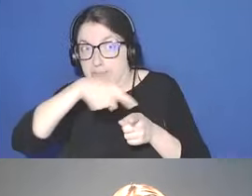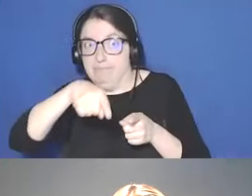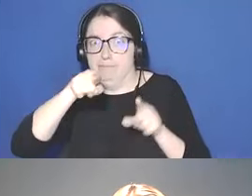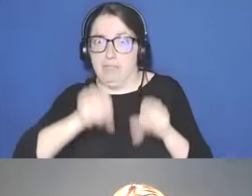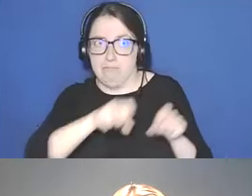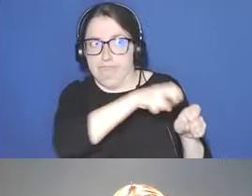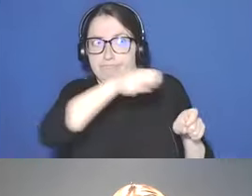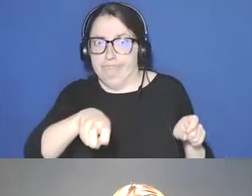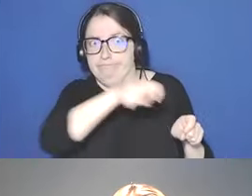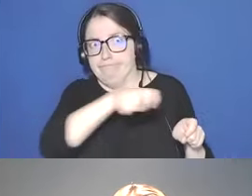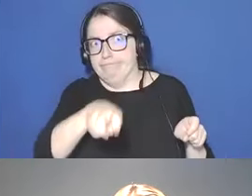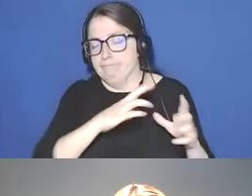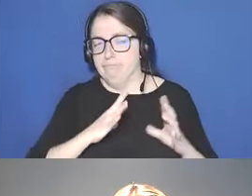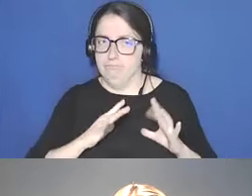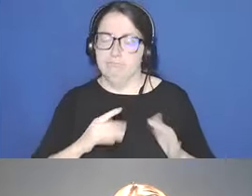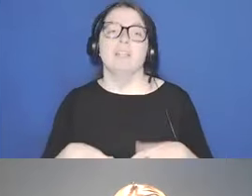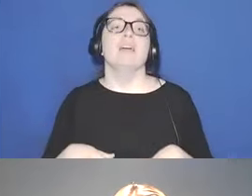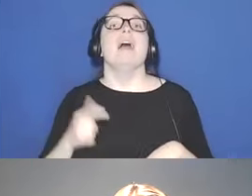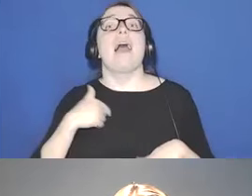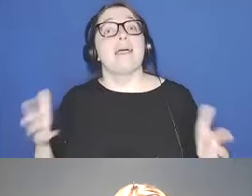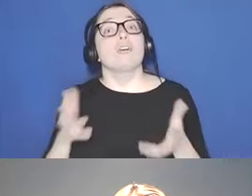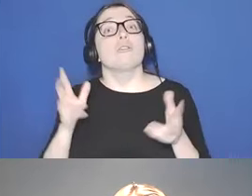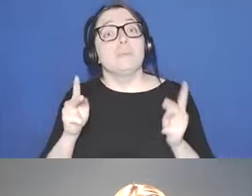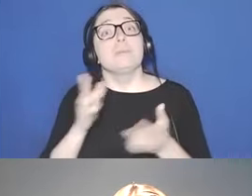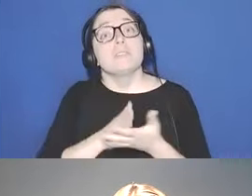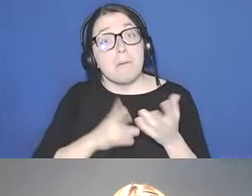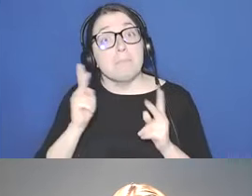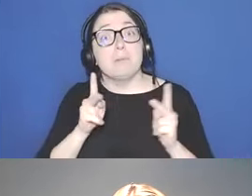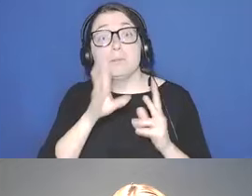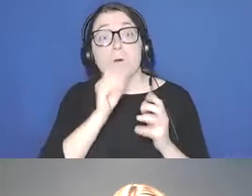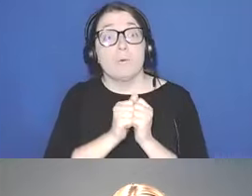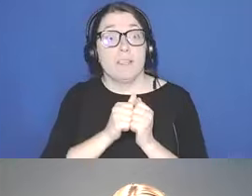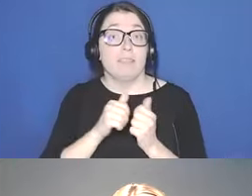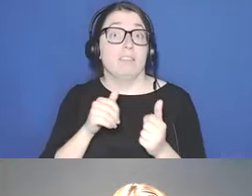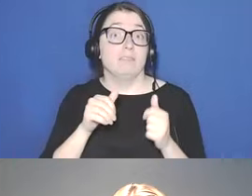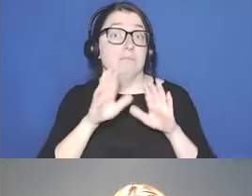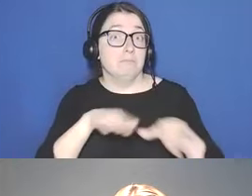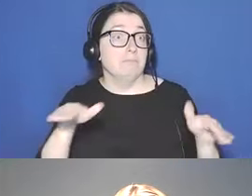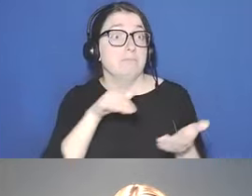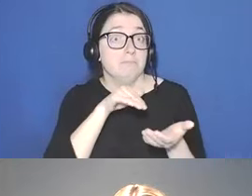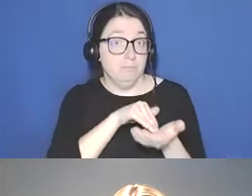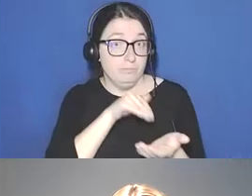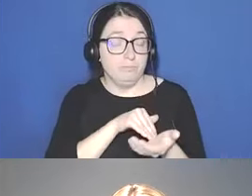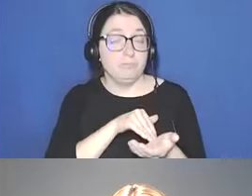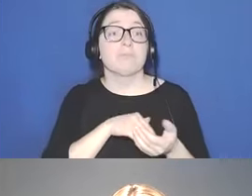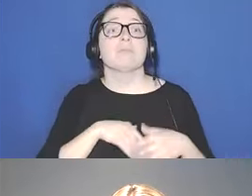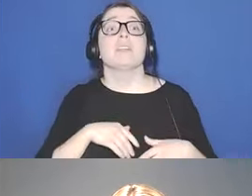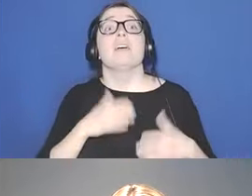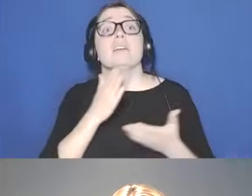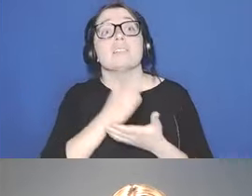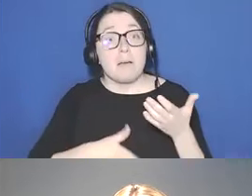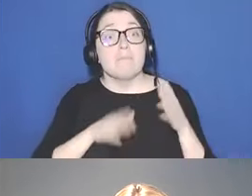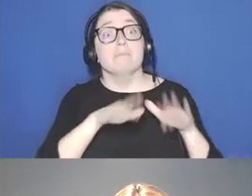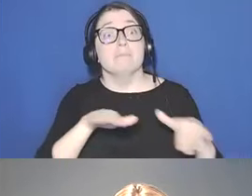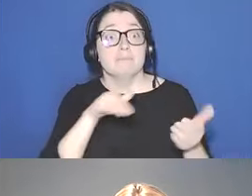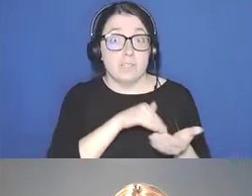I would encourage people to talk to their pediatrician. A lot more pediatric offices and family med offices are either